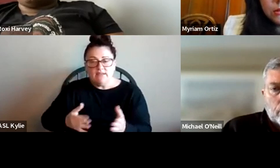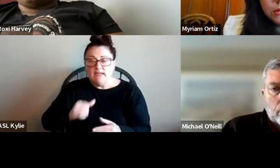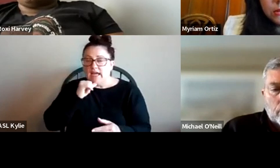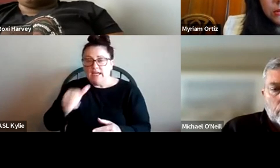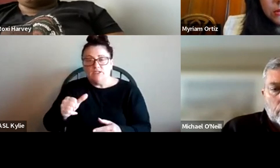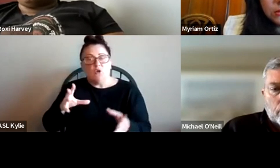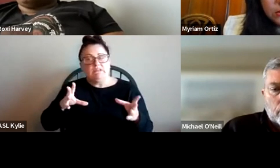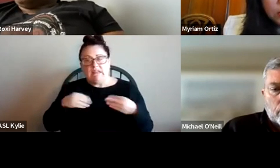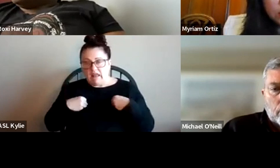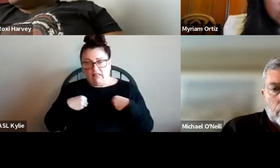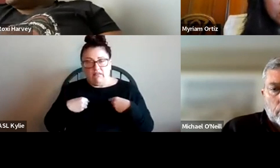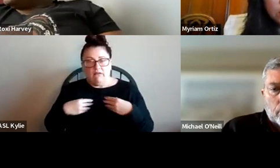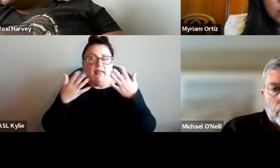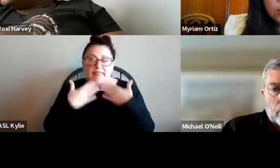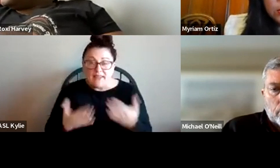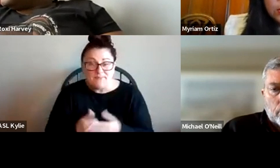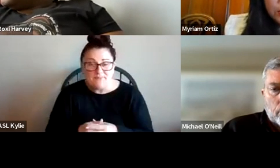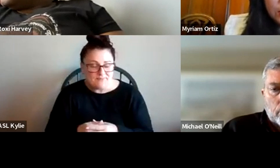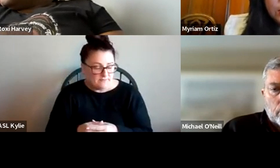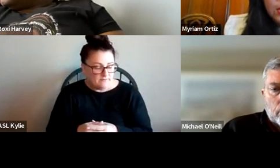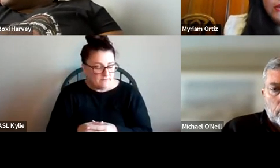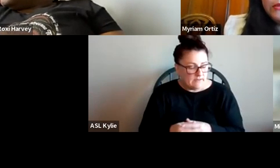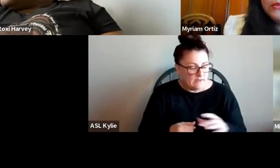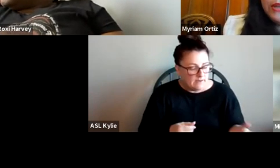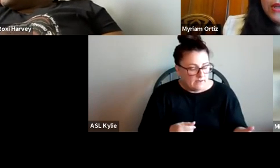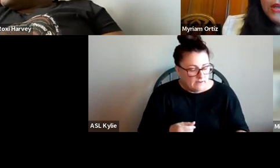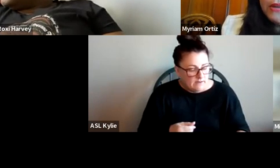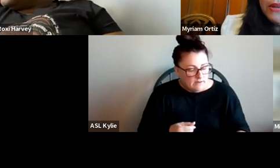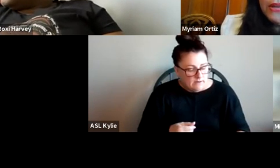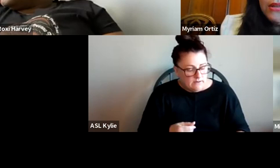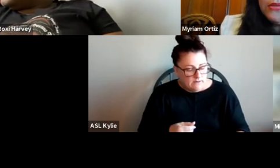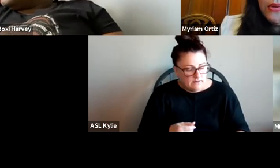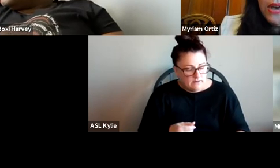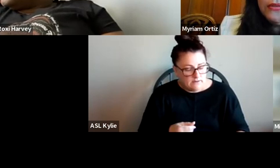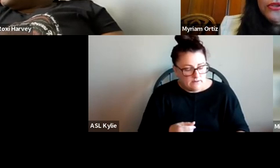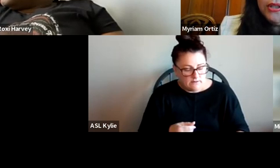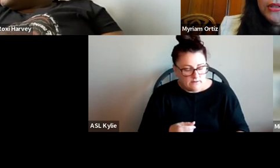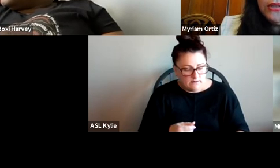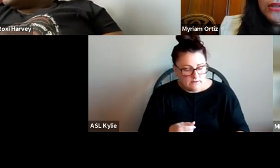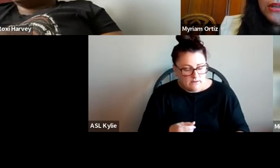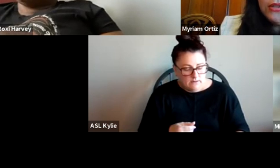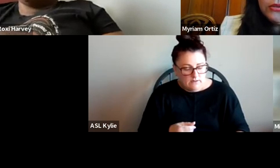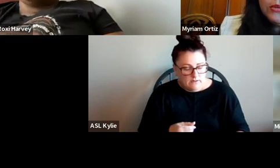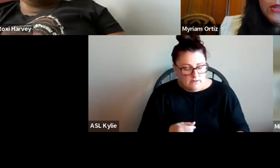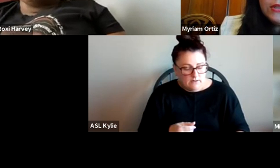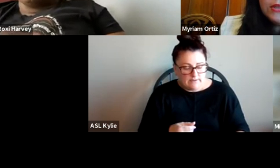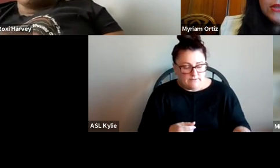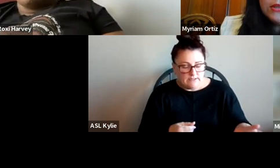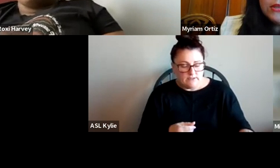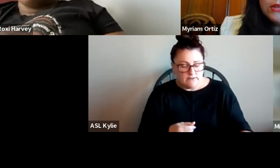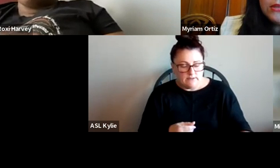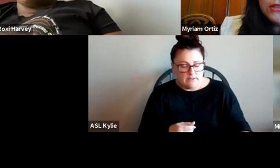settle. Thank you. Thank you, Ruby. Next, we have Jill